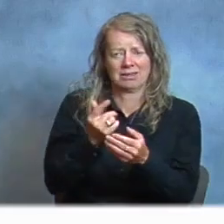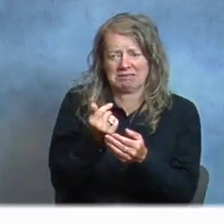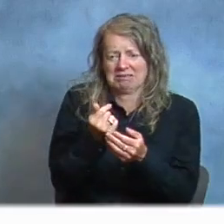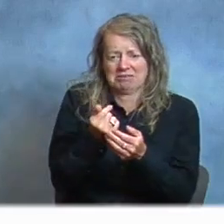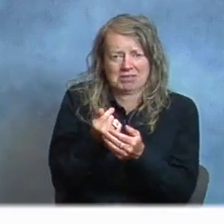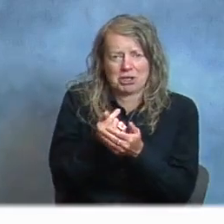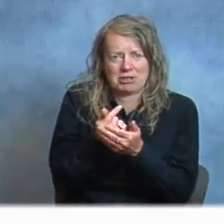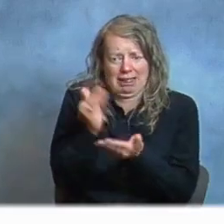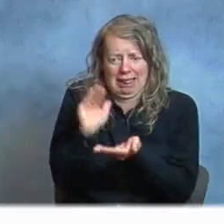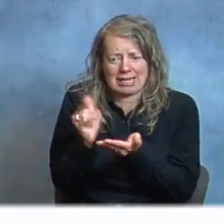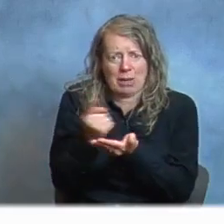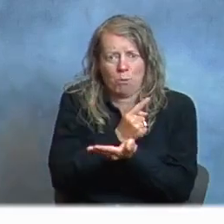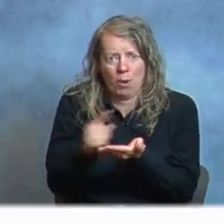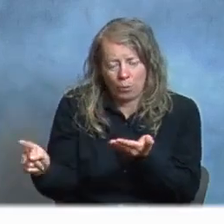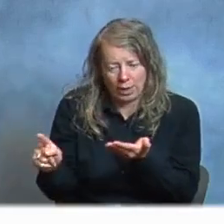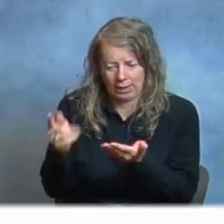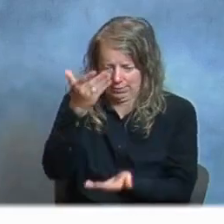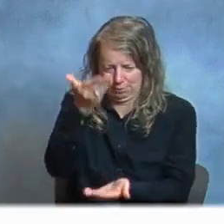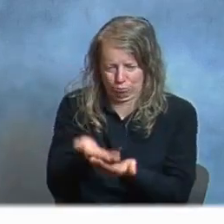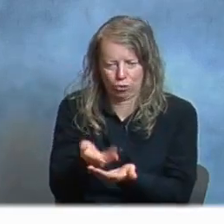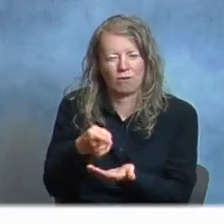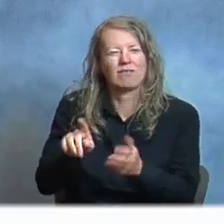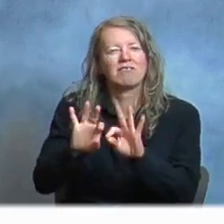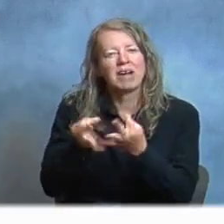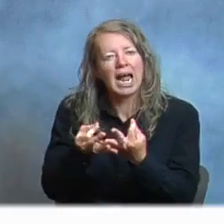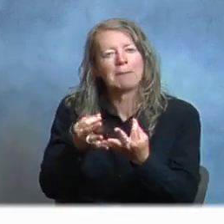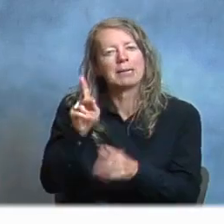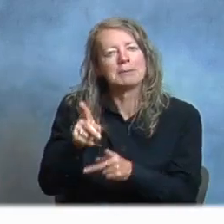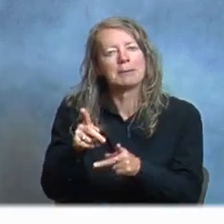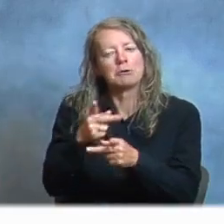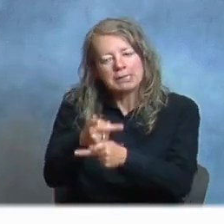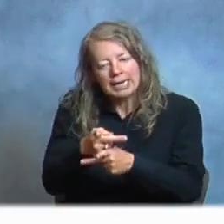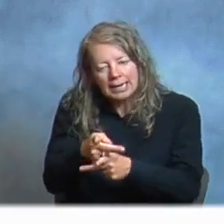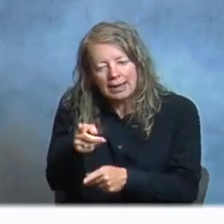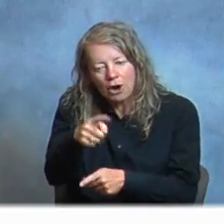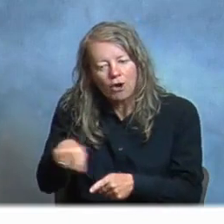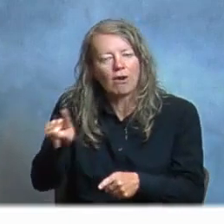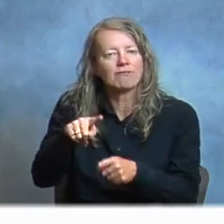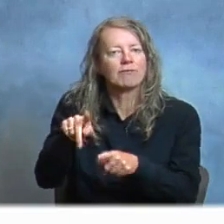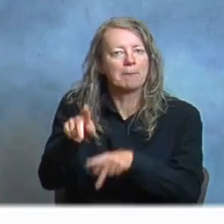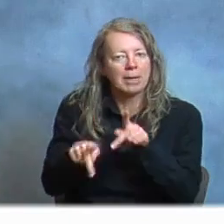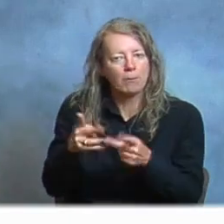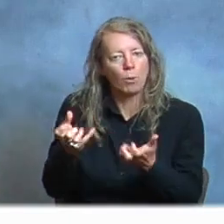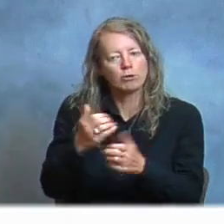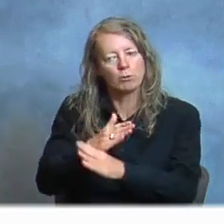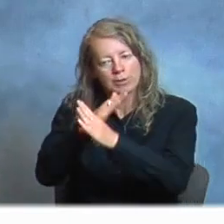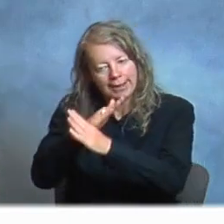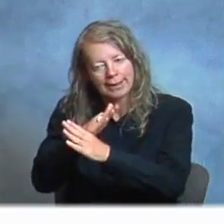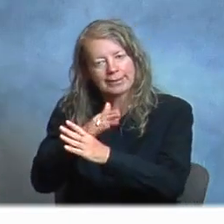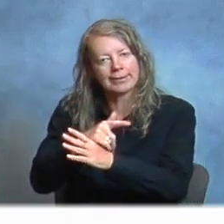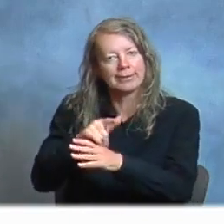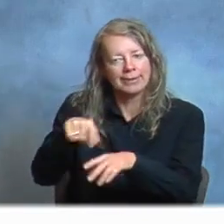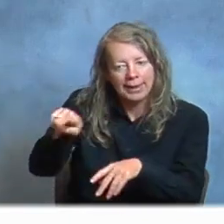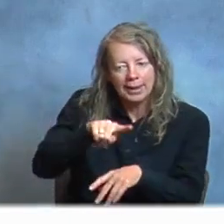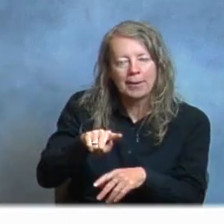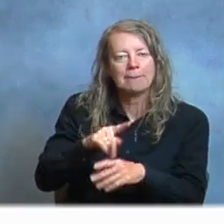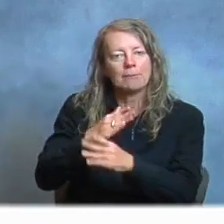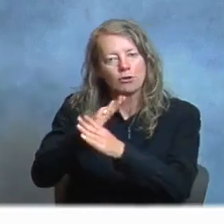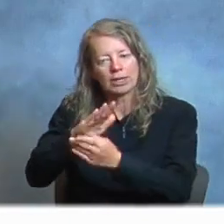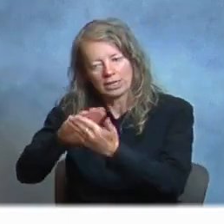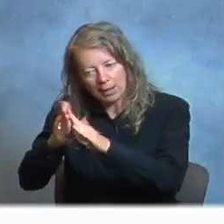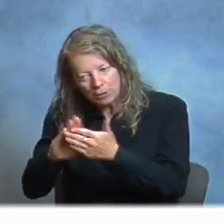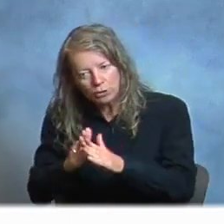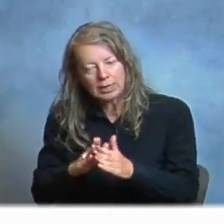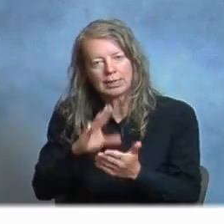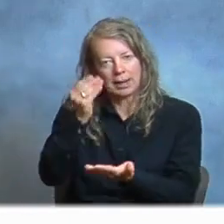those families and those caregivers who wanted to protect their loved ones and the community, and really a testament also to the